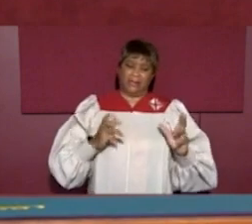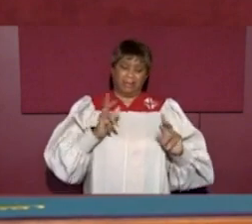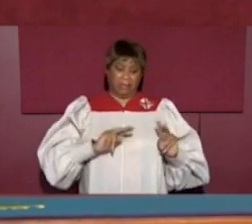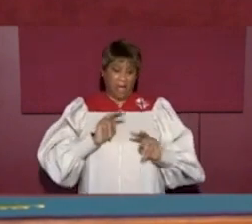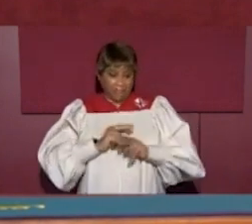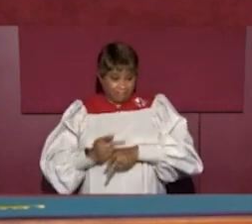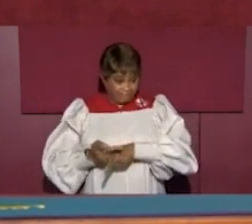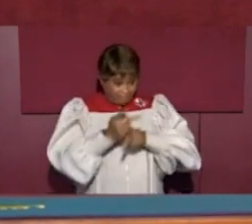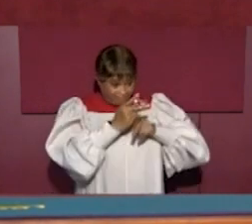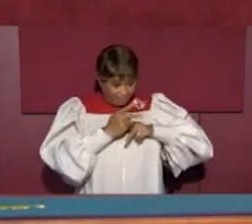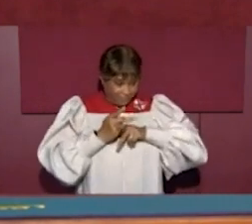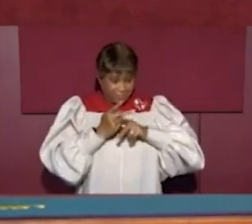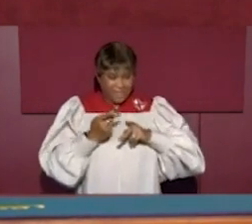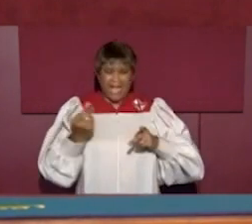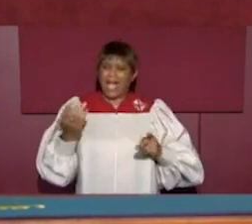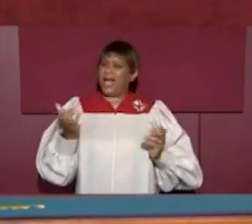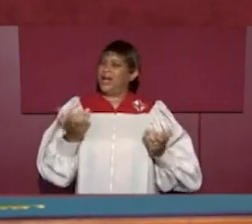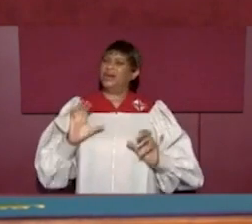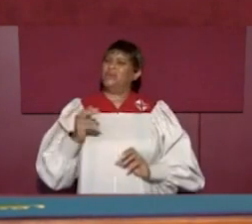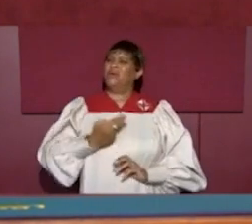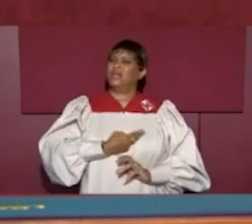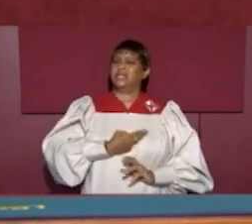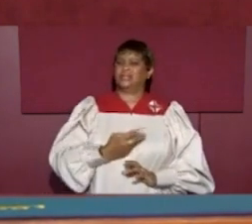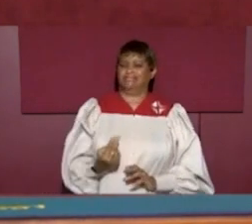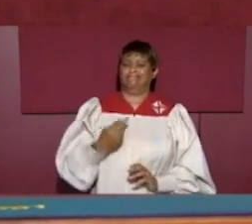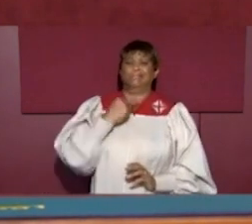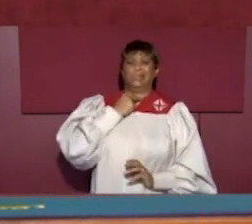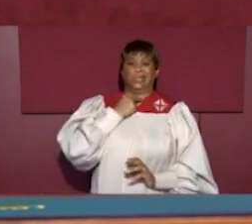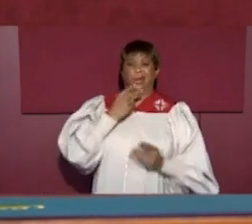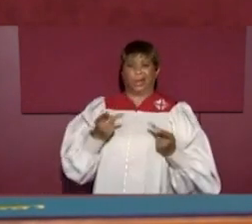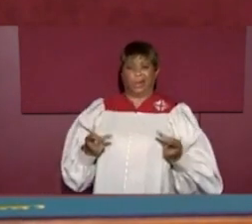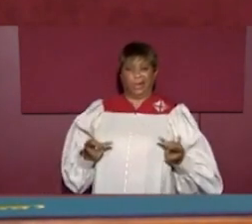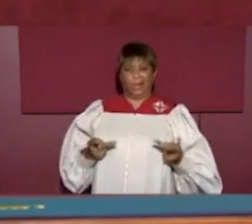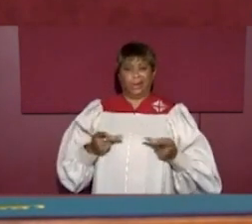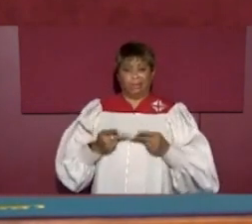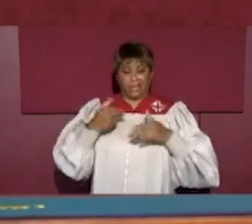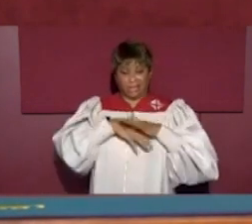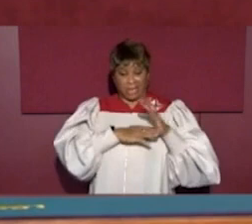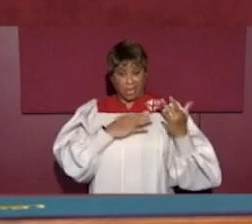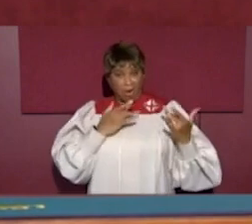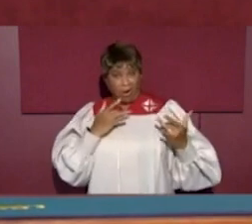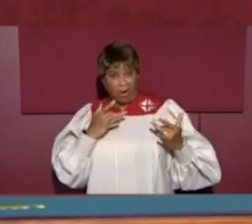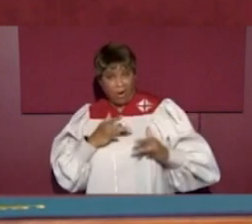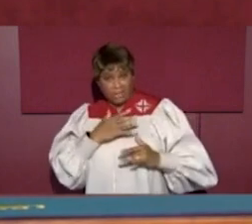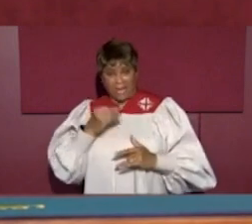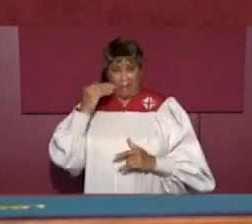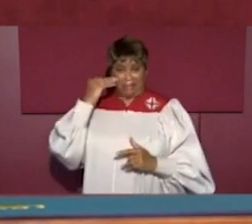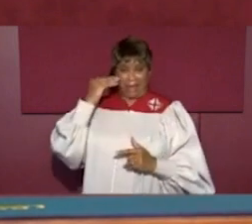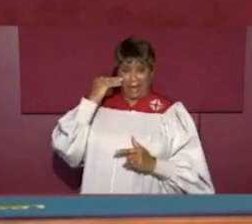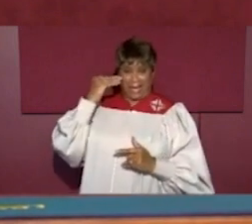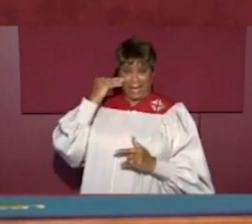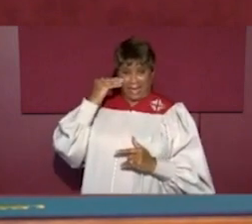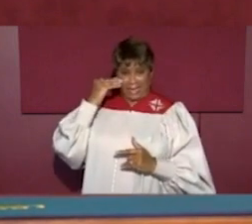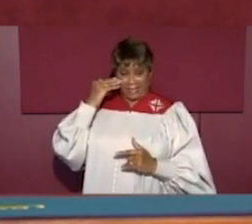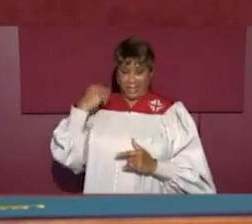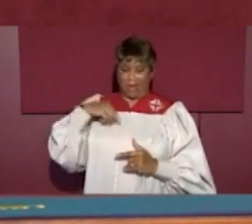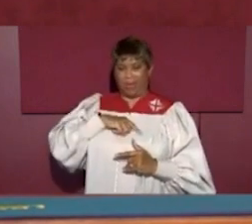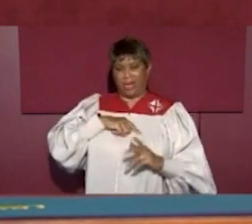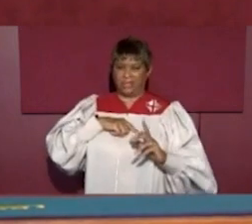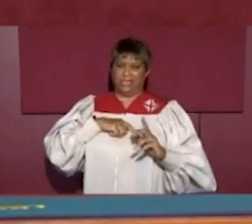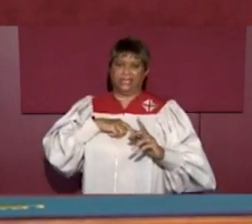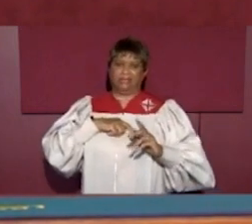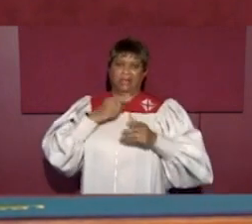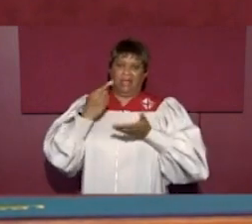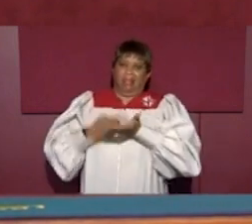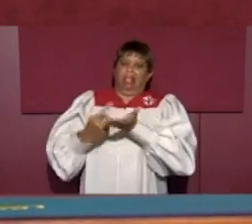oversight over, I don't want us to ever get stuck in a place in our heart and in our mind where we're revisiting the